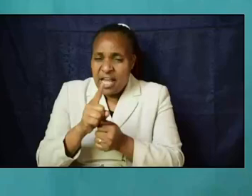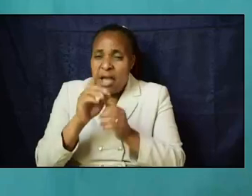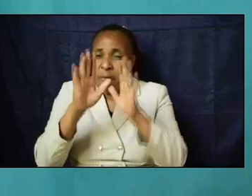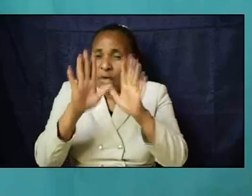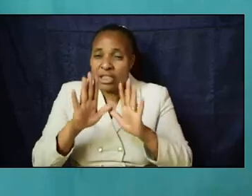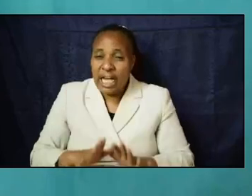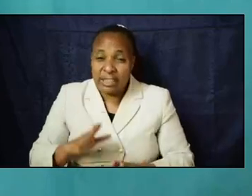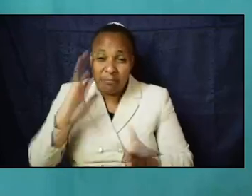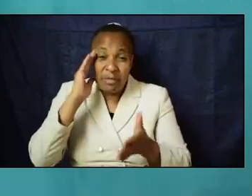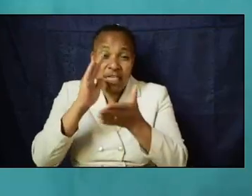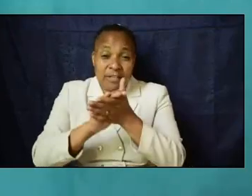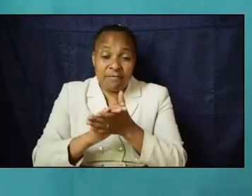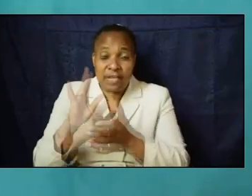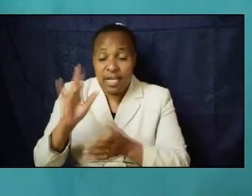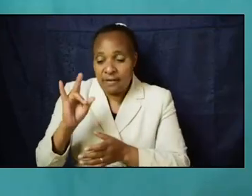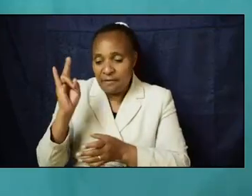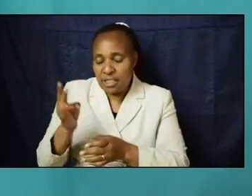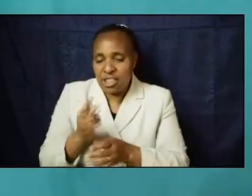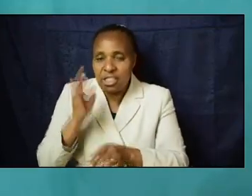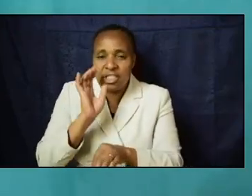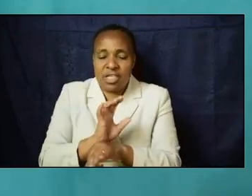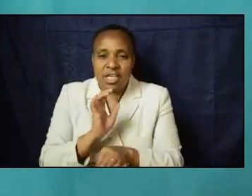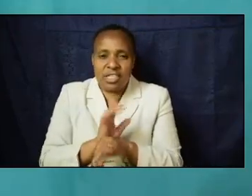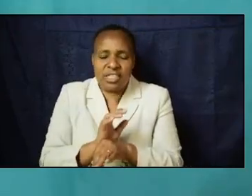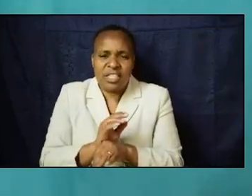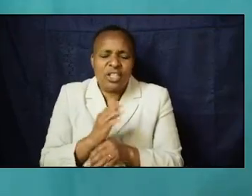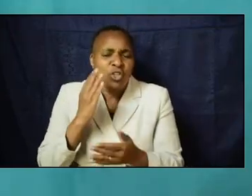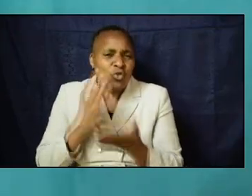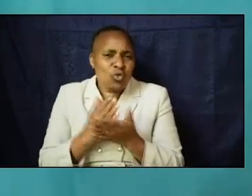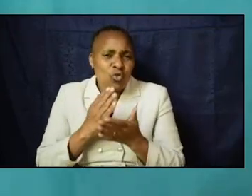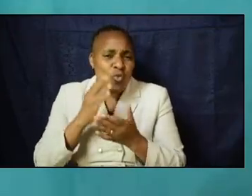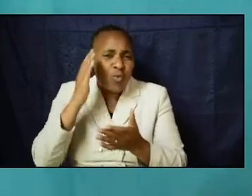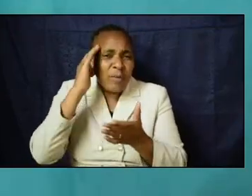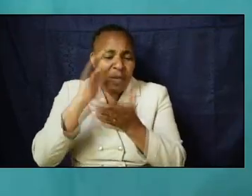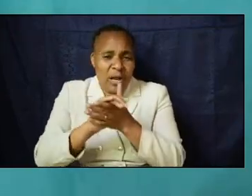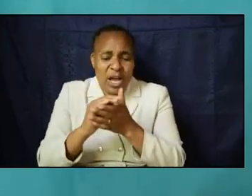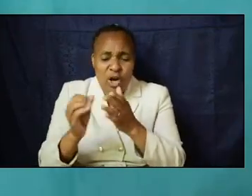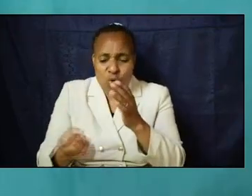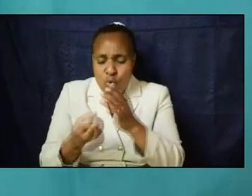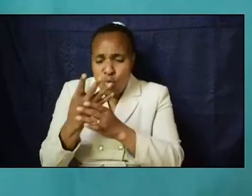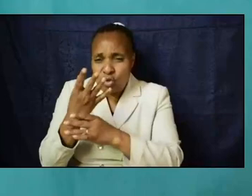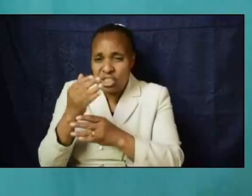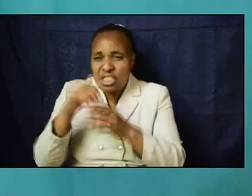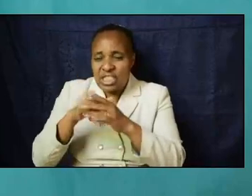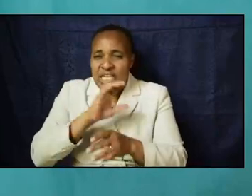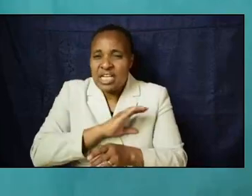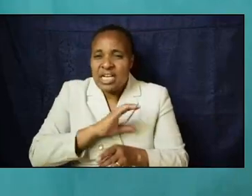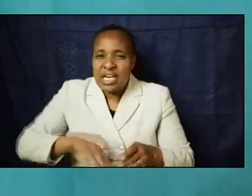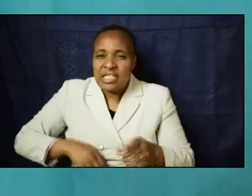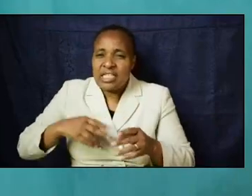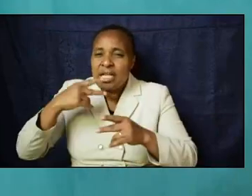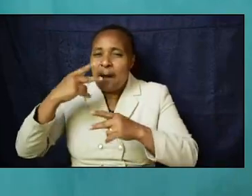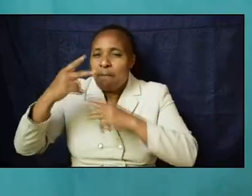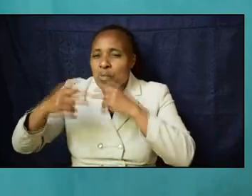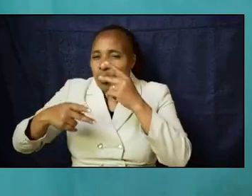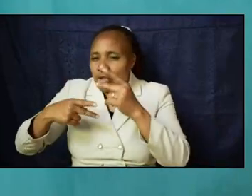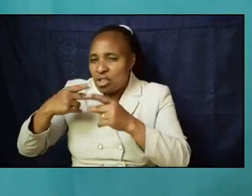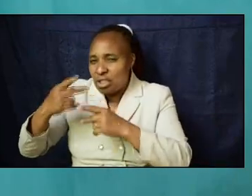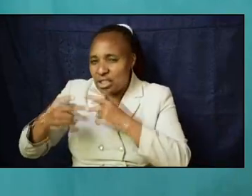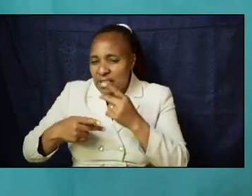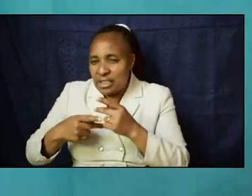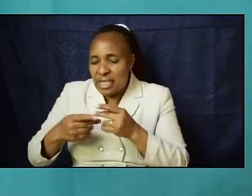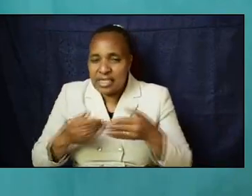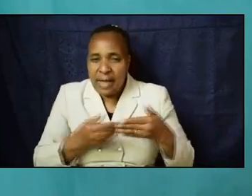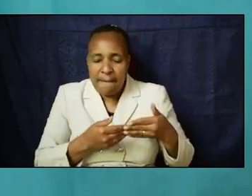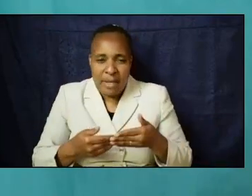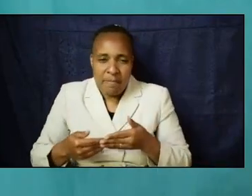the Seventh-day Adventist Church. And we actually believe that growth in Christ is a process. As a